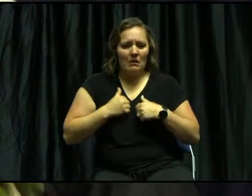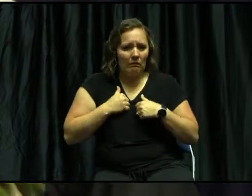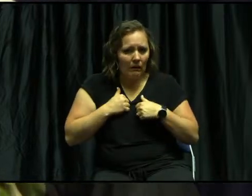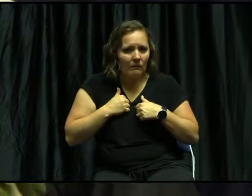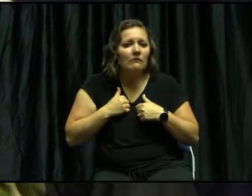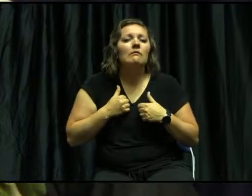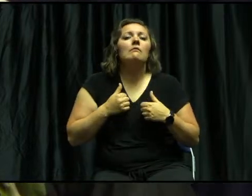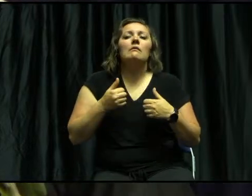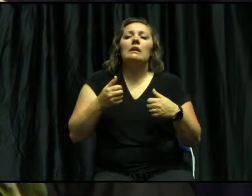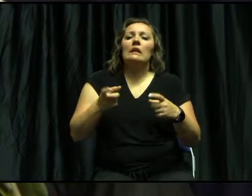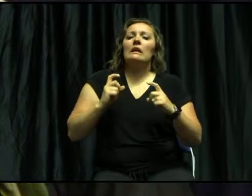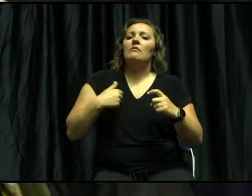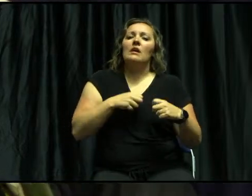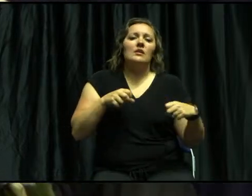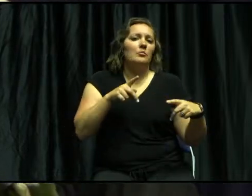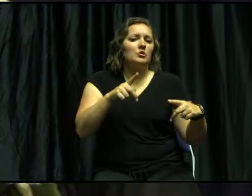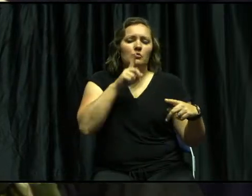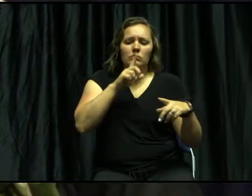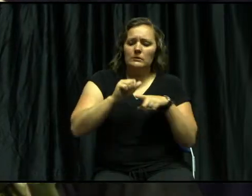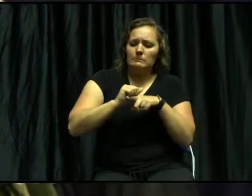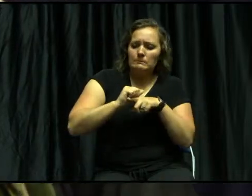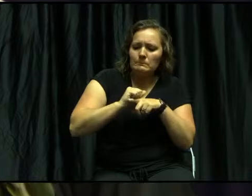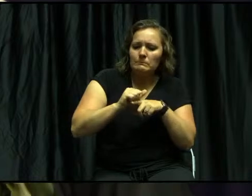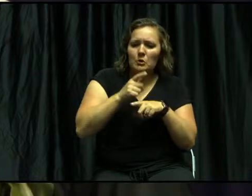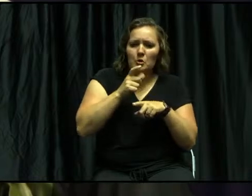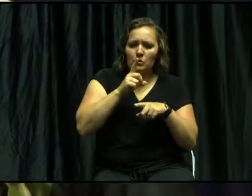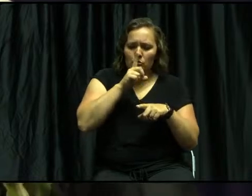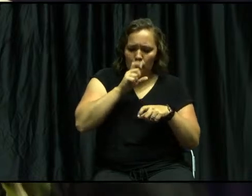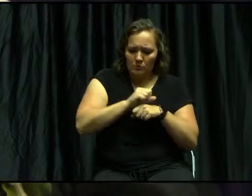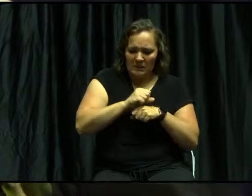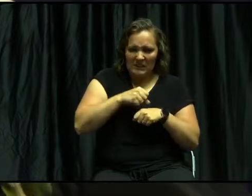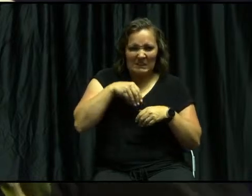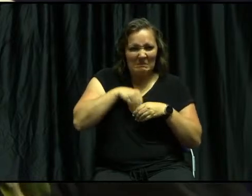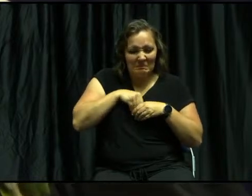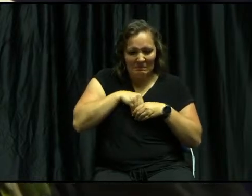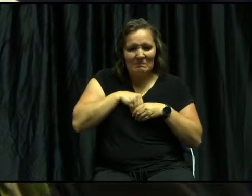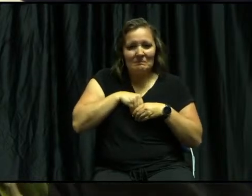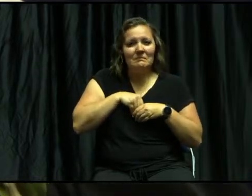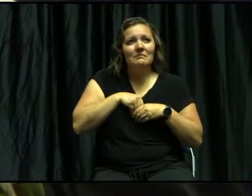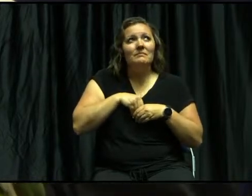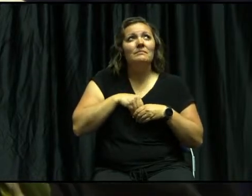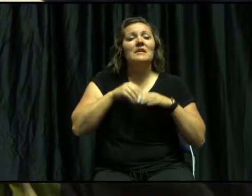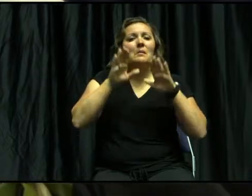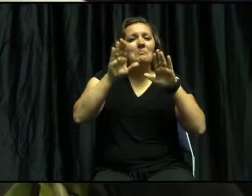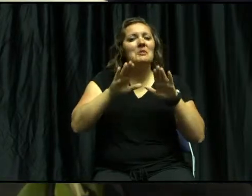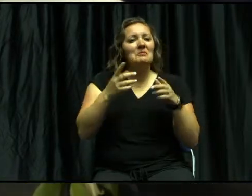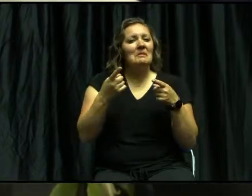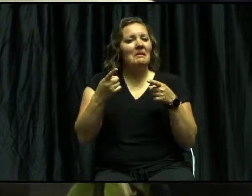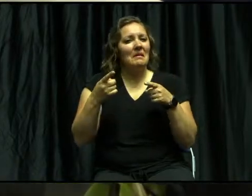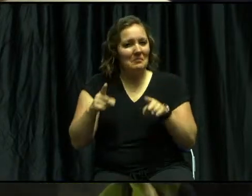to practice being who we really are. Miracle magnets.